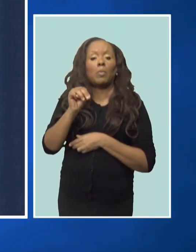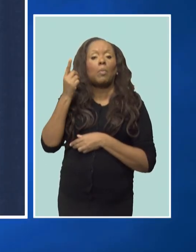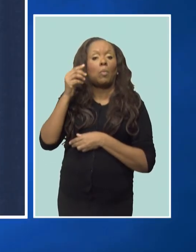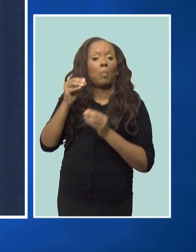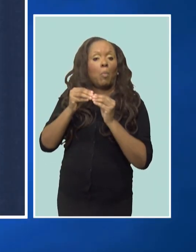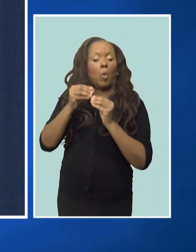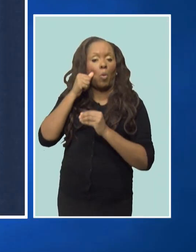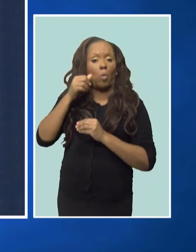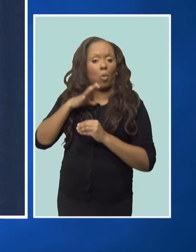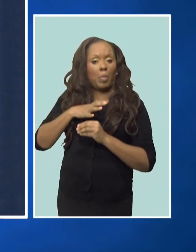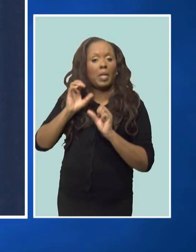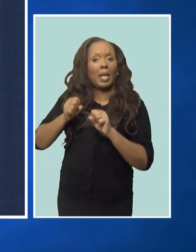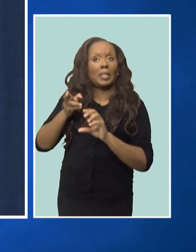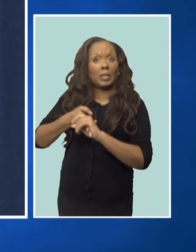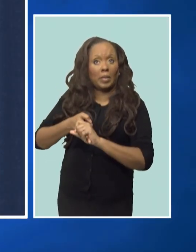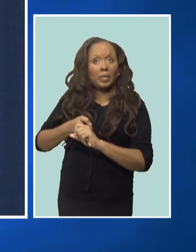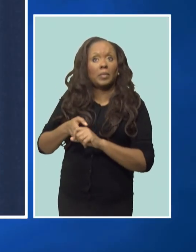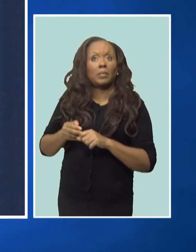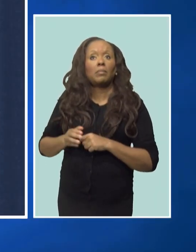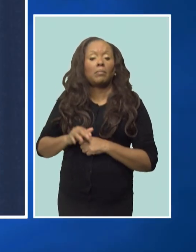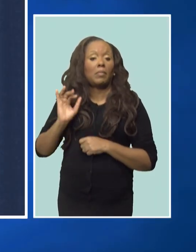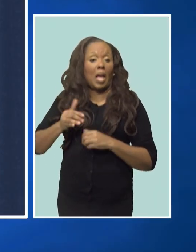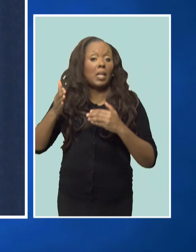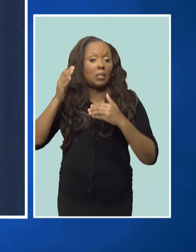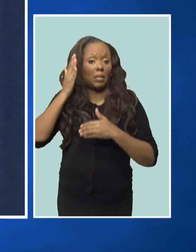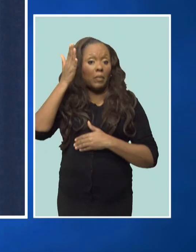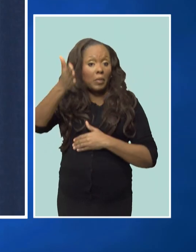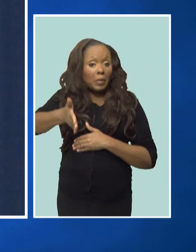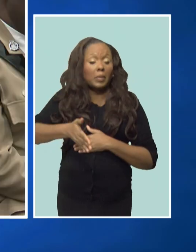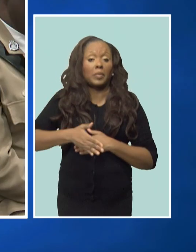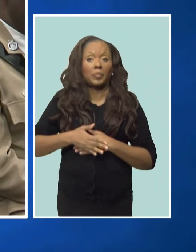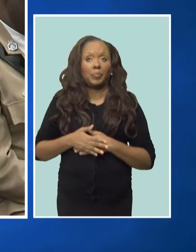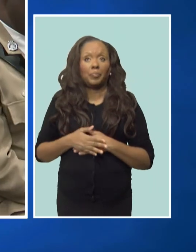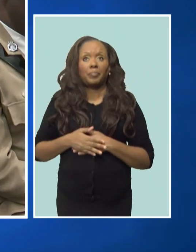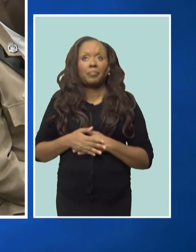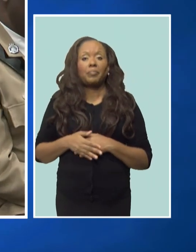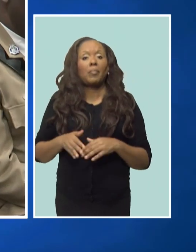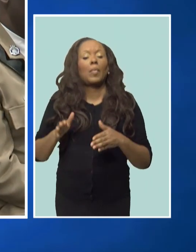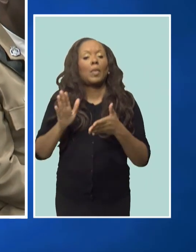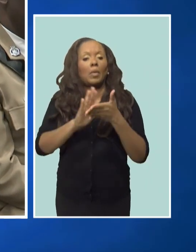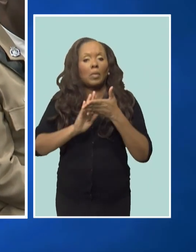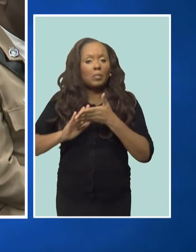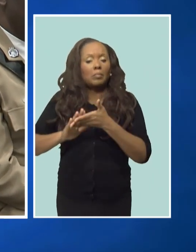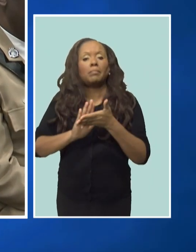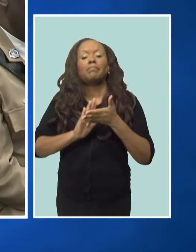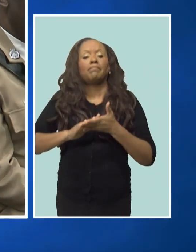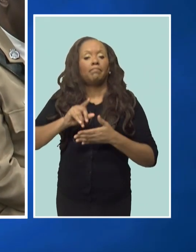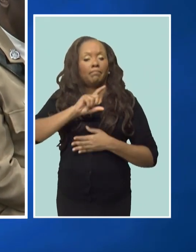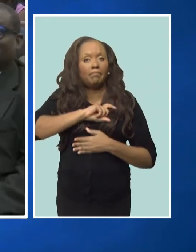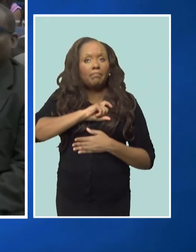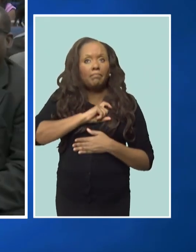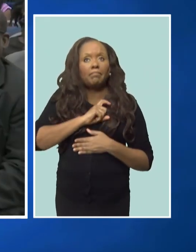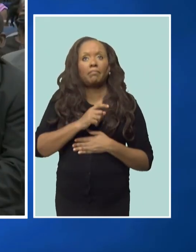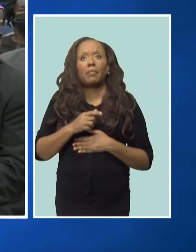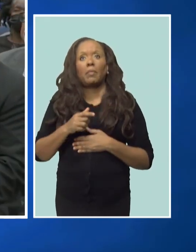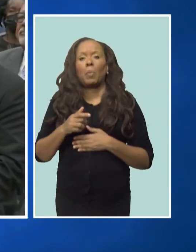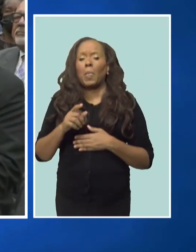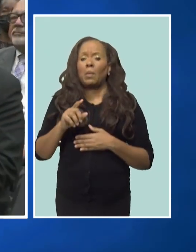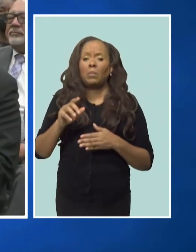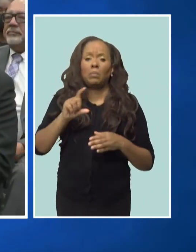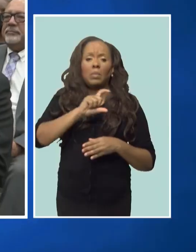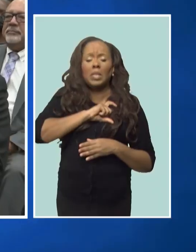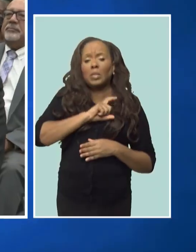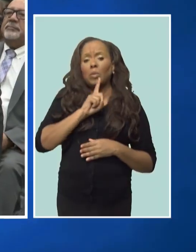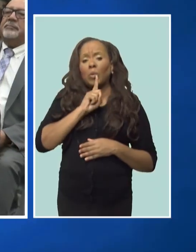to come in, because that is where we're going. Minister Abrams goes on to praise the lawmen and re-emphasize the point that police need the